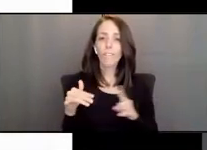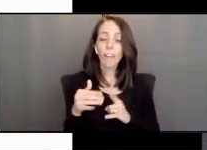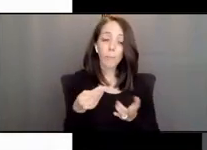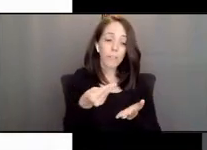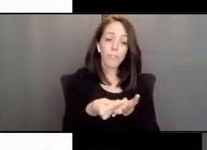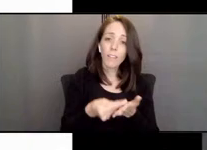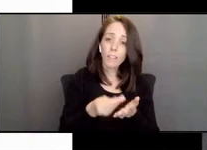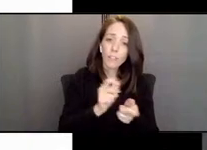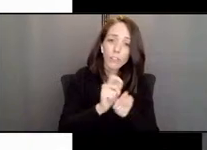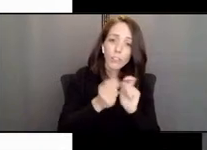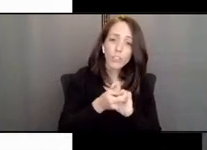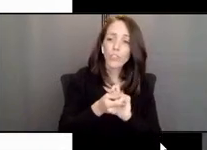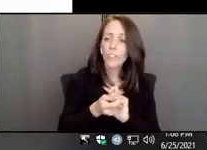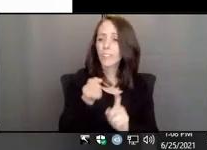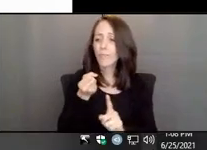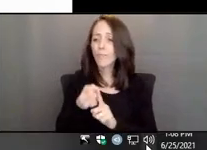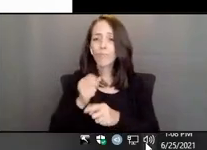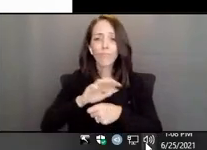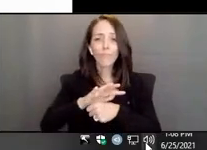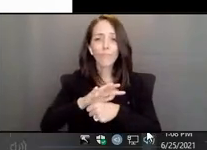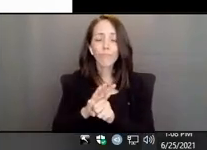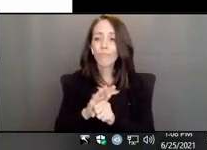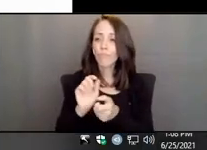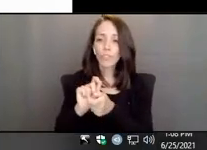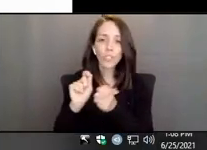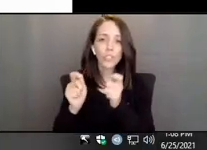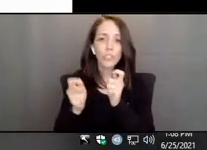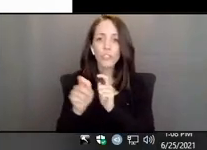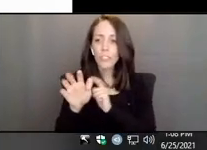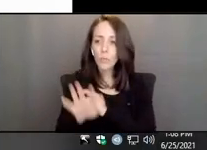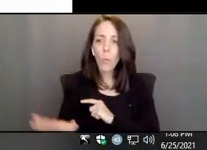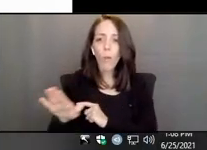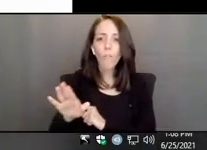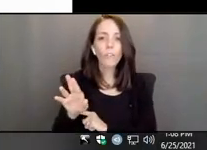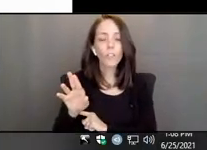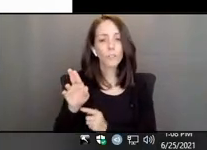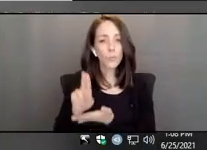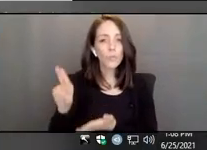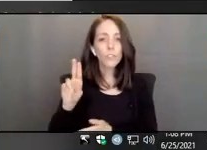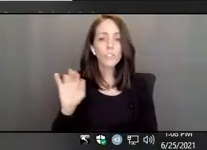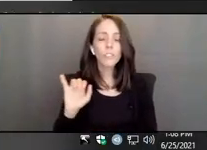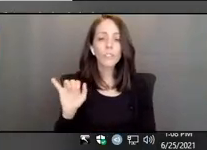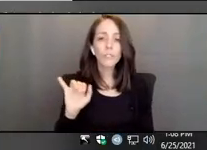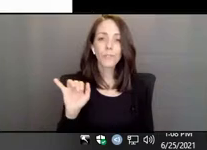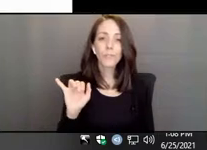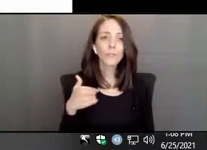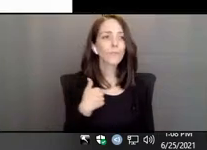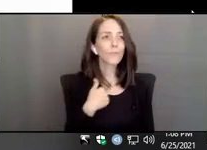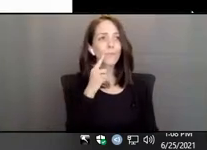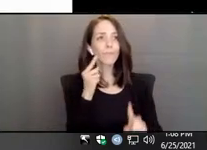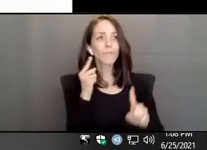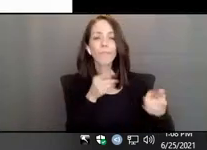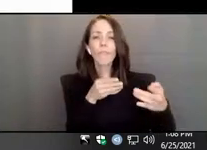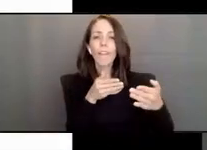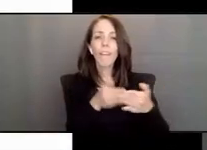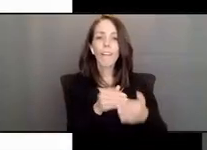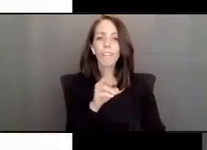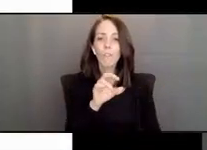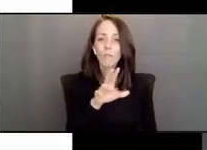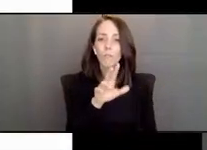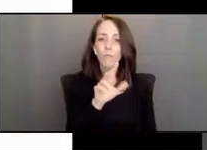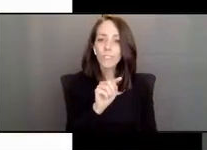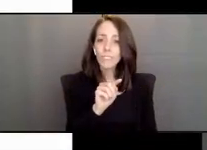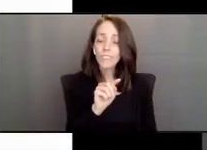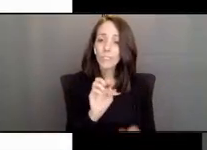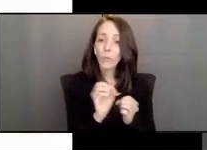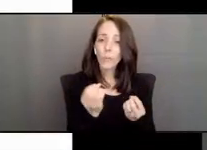pandemic has influenced changes across the organization. We aspire to become an anti-racist organization, and we need to